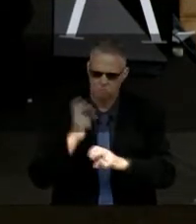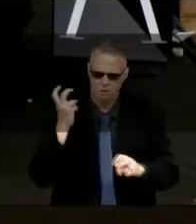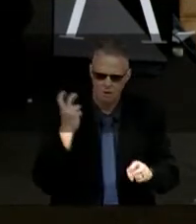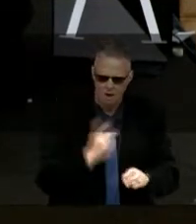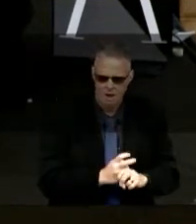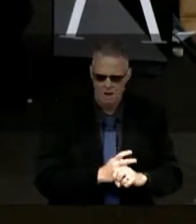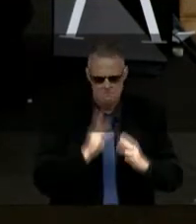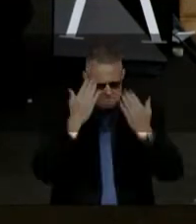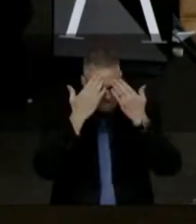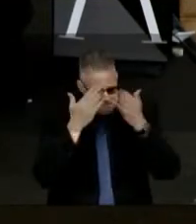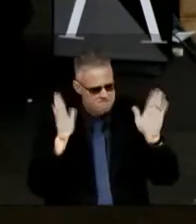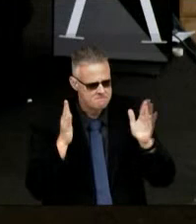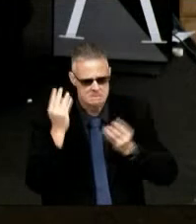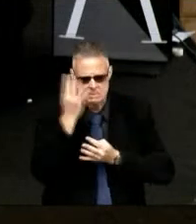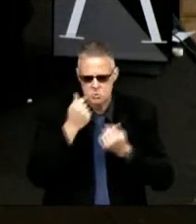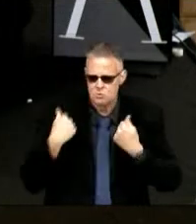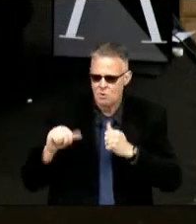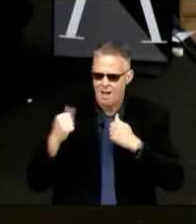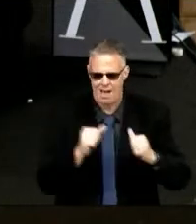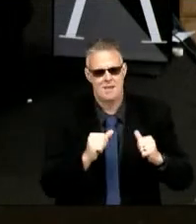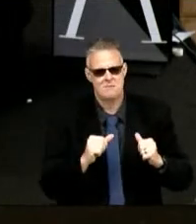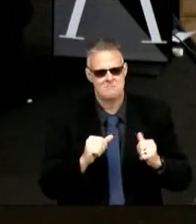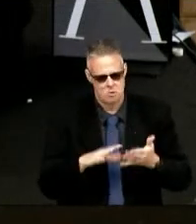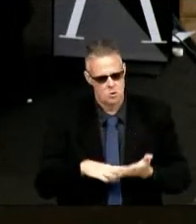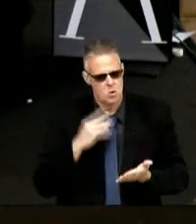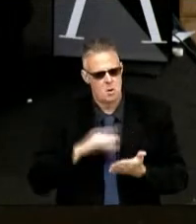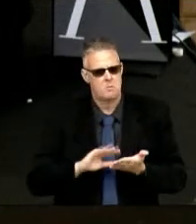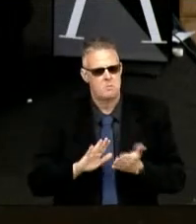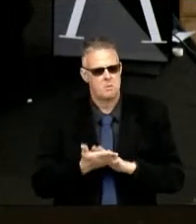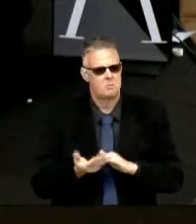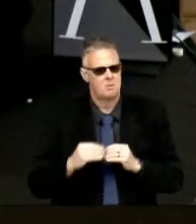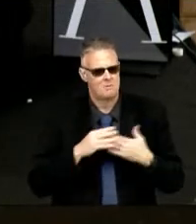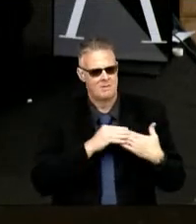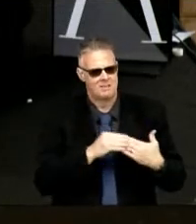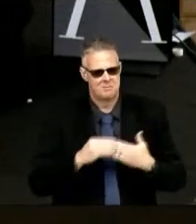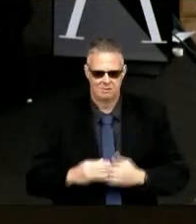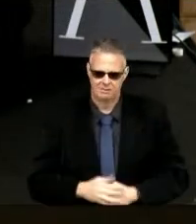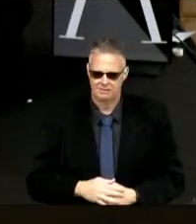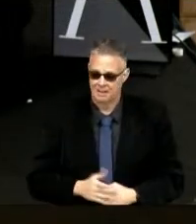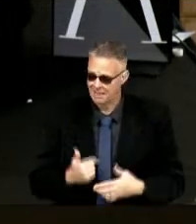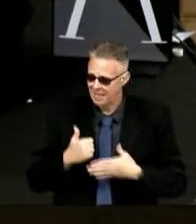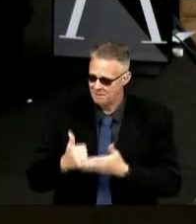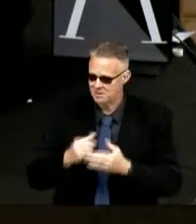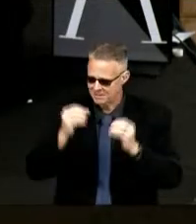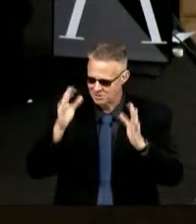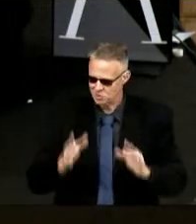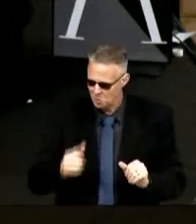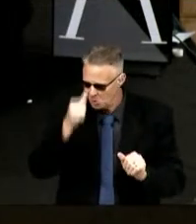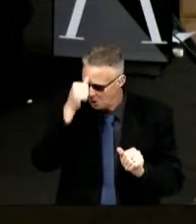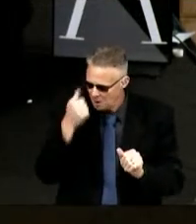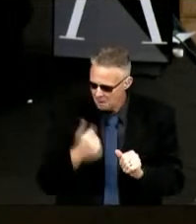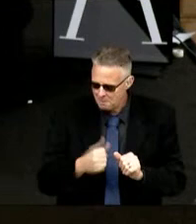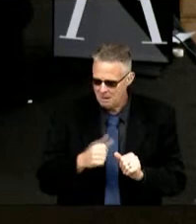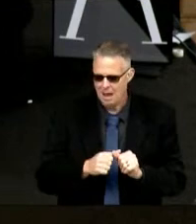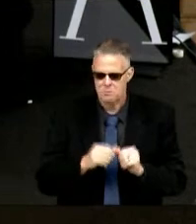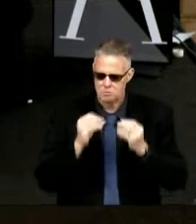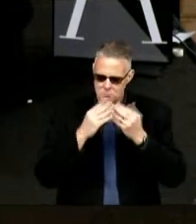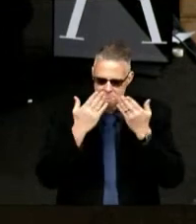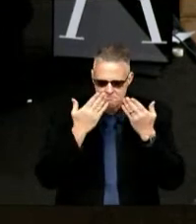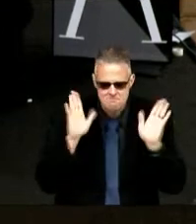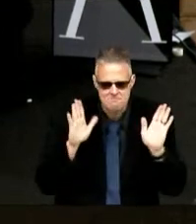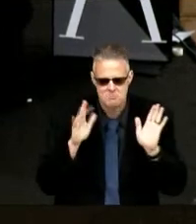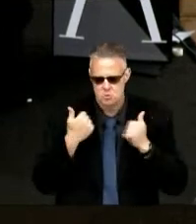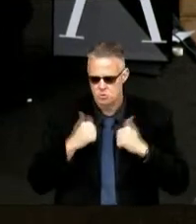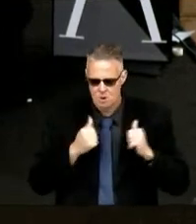their thinking, try new things, and learn to be more flexible. They have also helped their teachers remember to expand our thinking, try